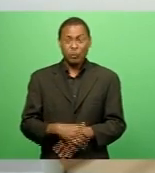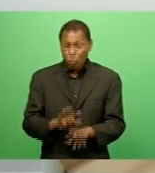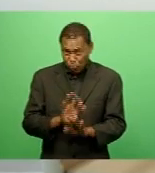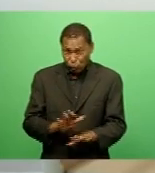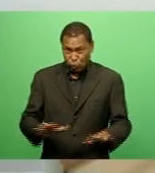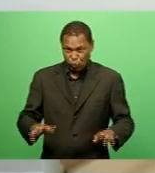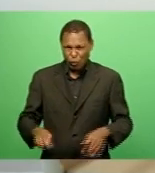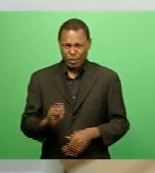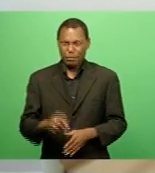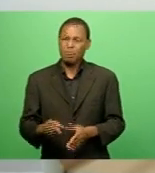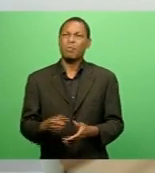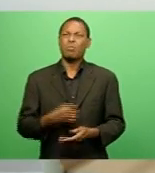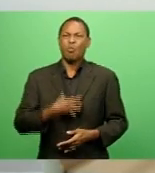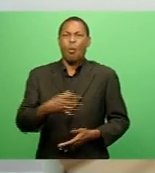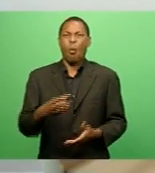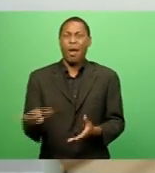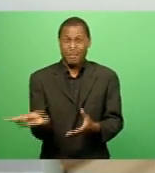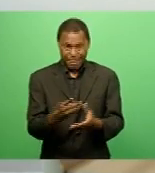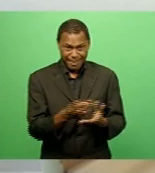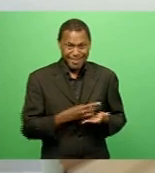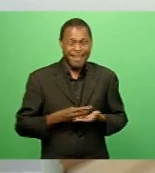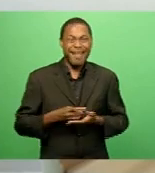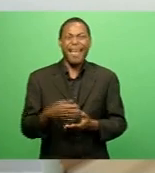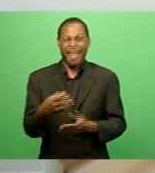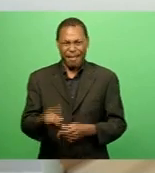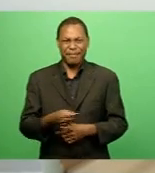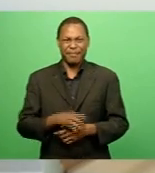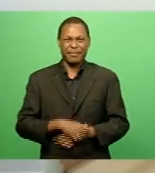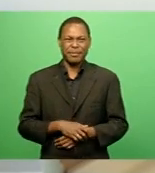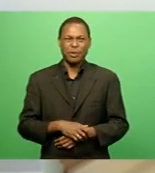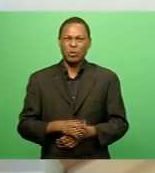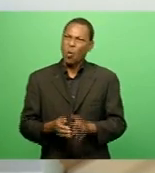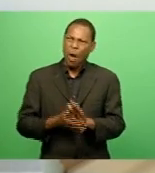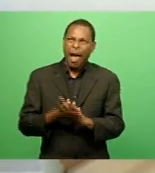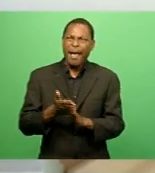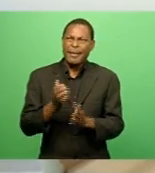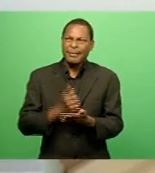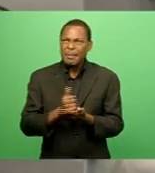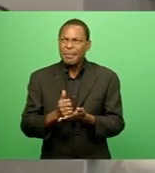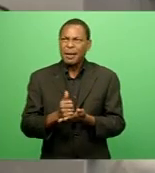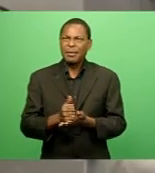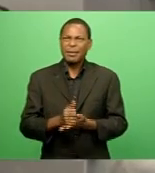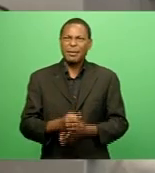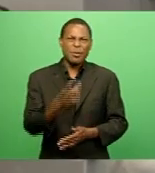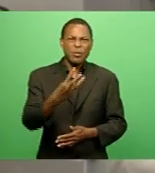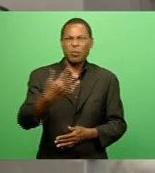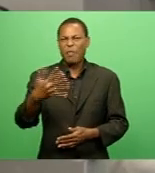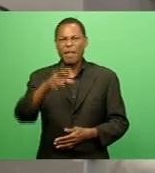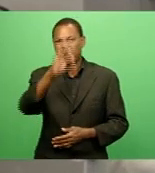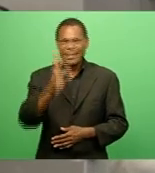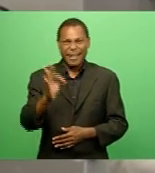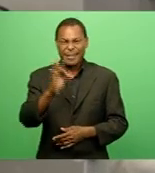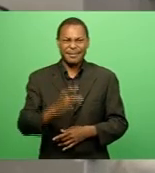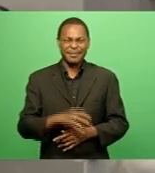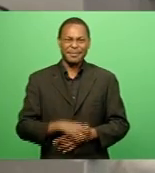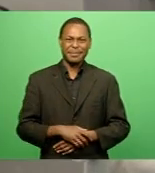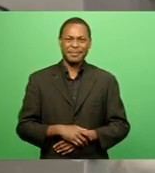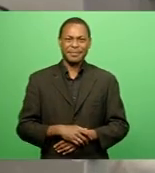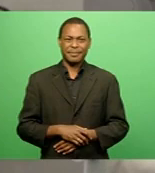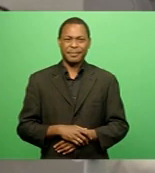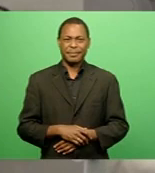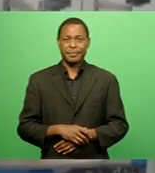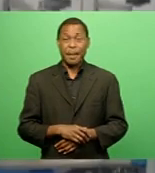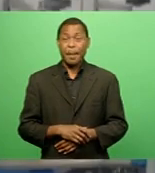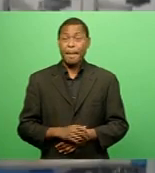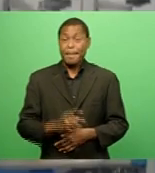data coming through, and that 1% may actually be a much higher number, even 3 to 5%. Meanwhile, the intensive care unit at